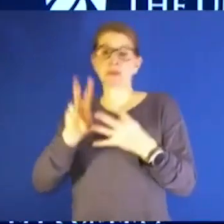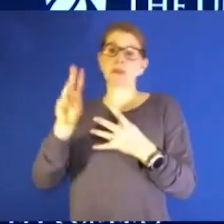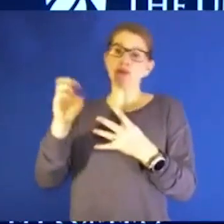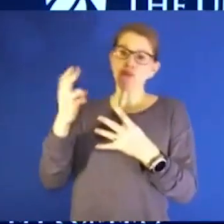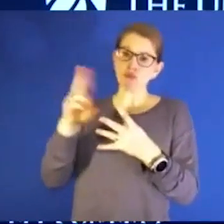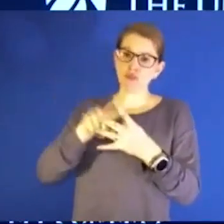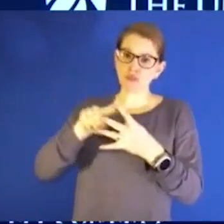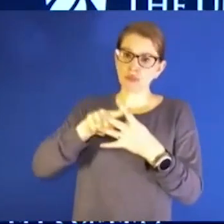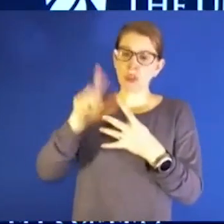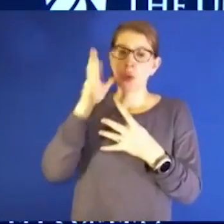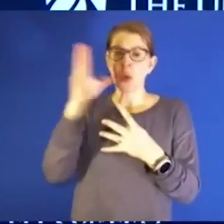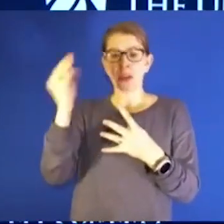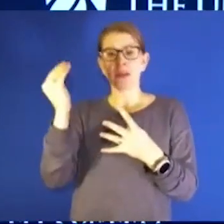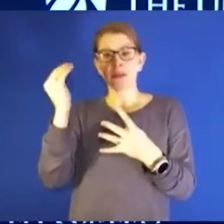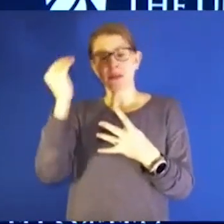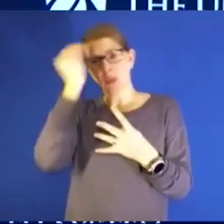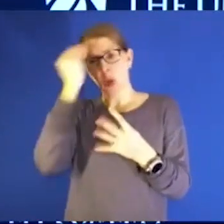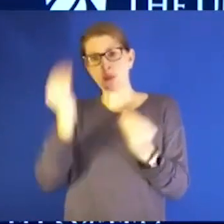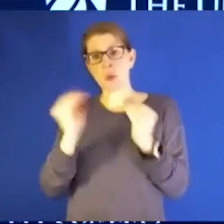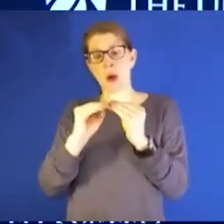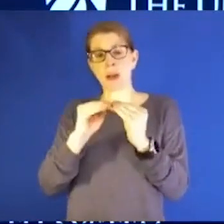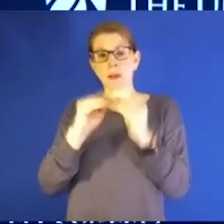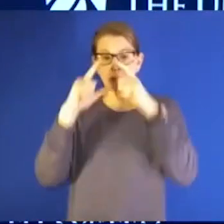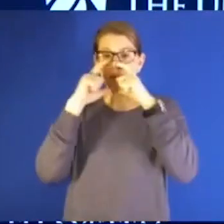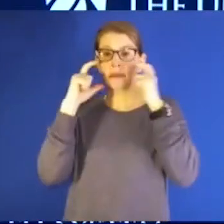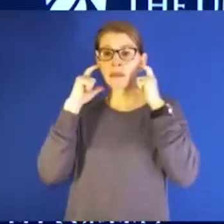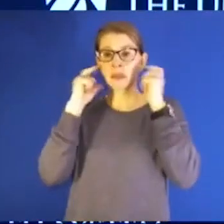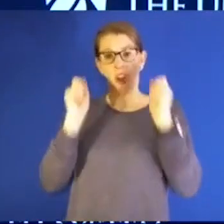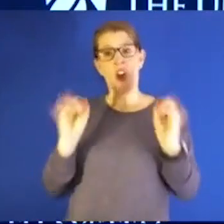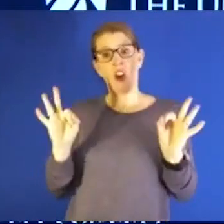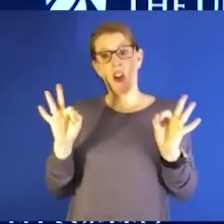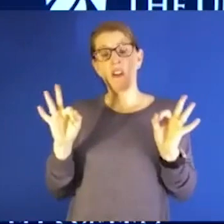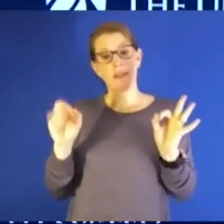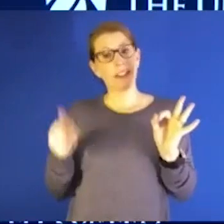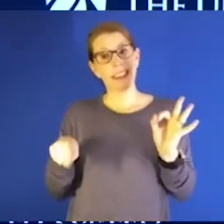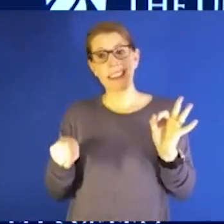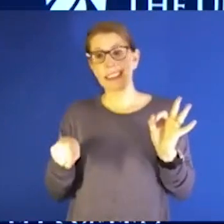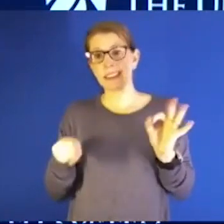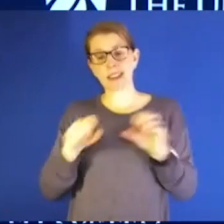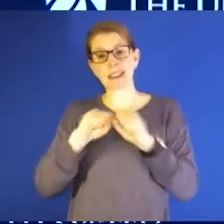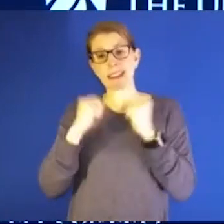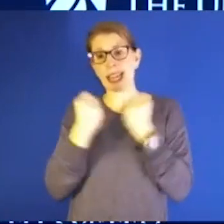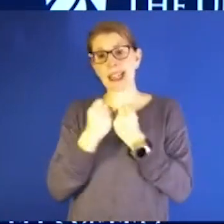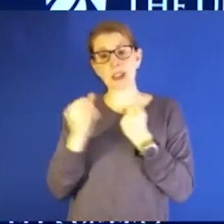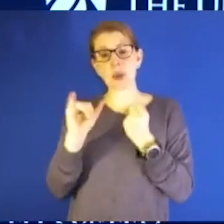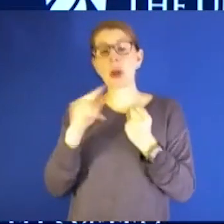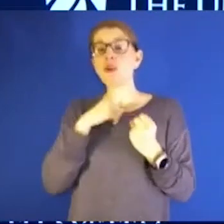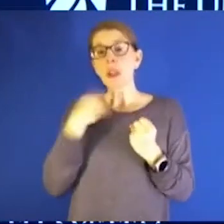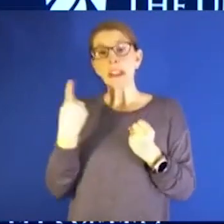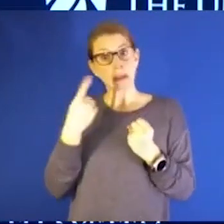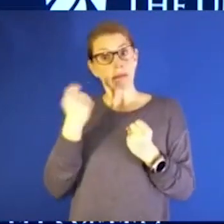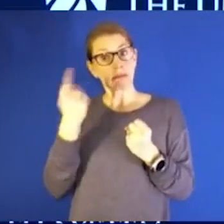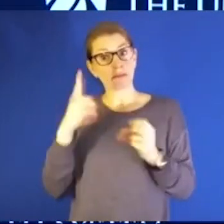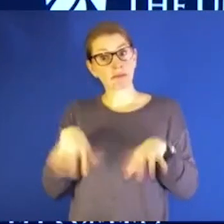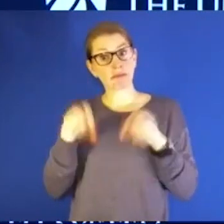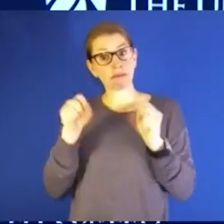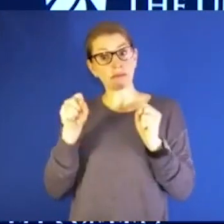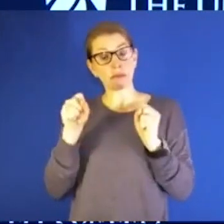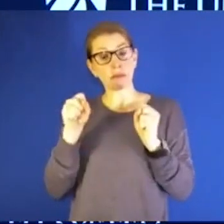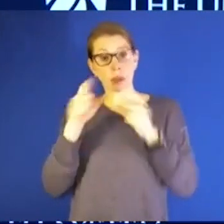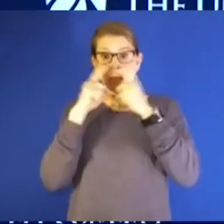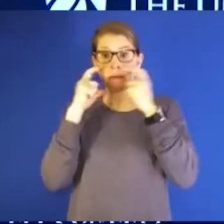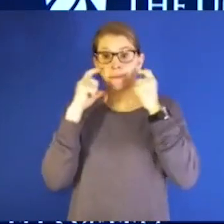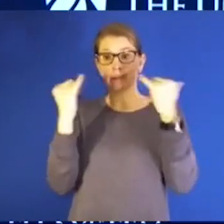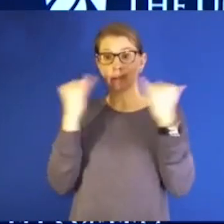to take them off. We're going to let the kids go, and we're going to have to do it in society too. And we take a risk when we do that. I think if we leave our masks on Hawkeye, we